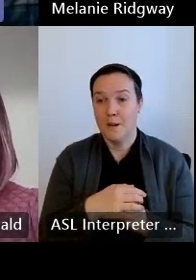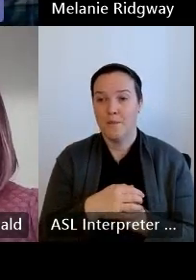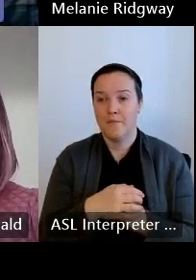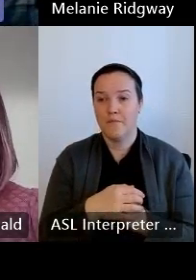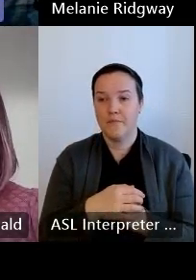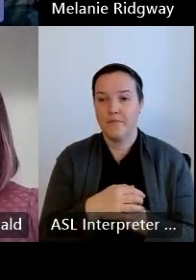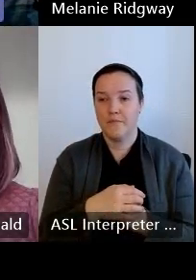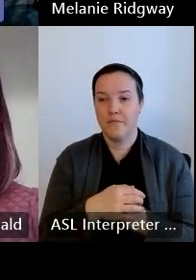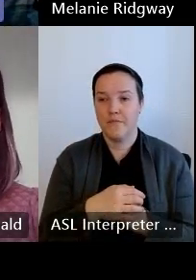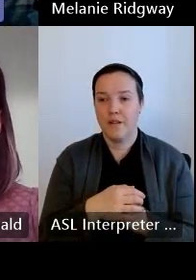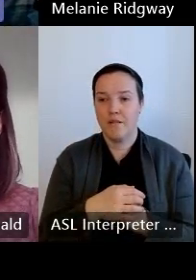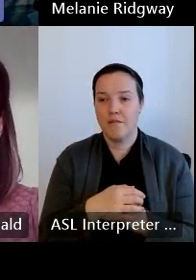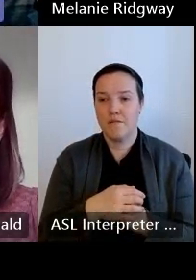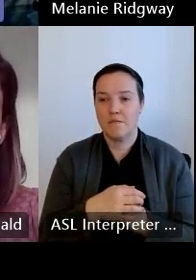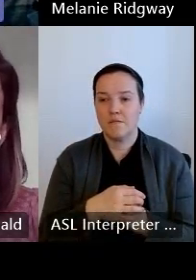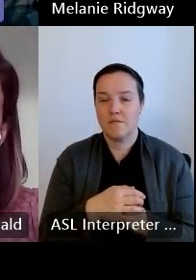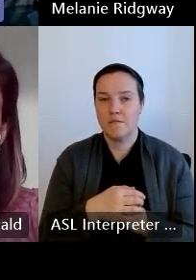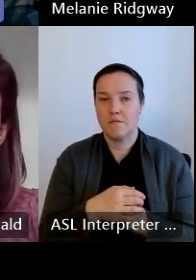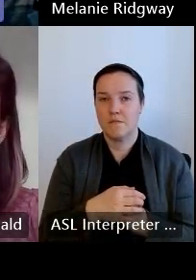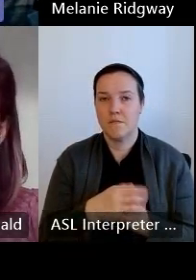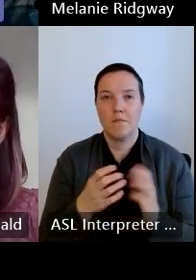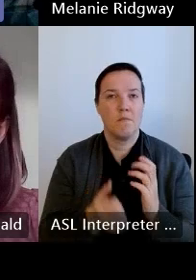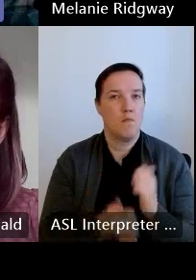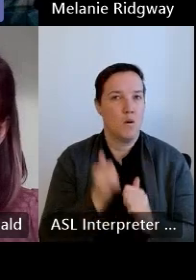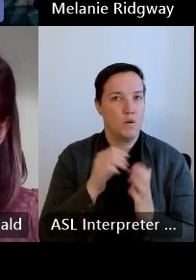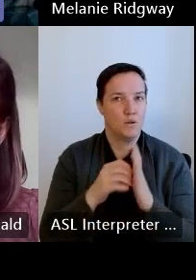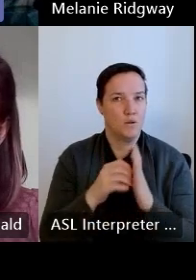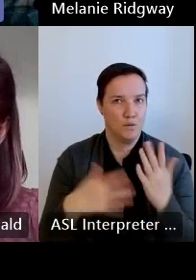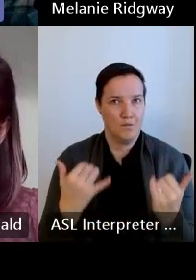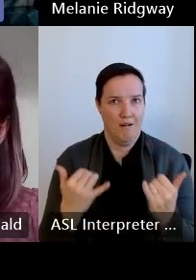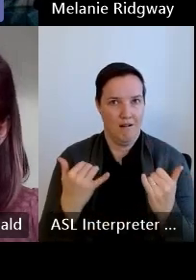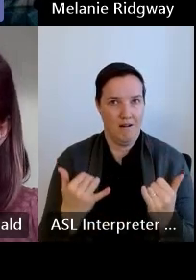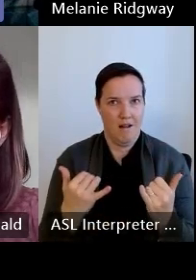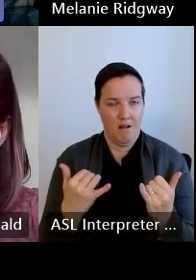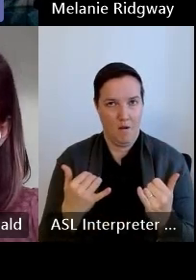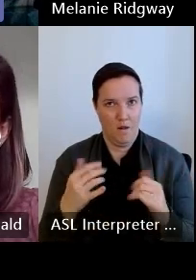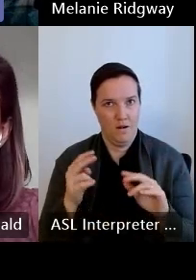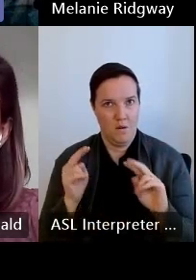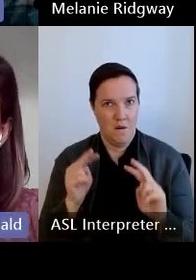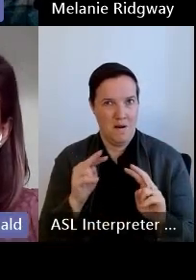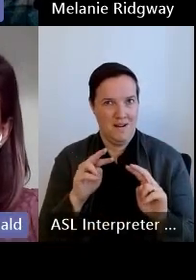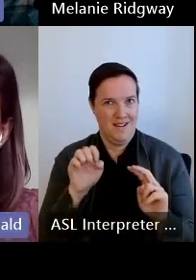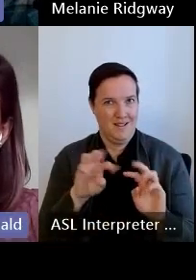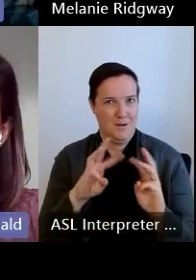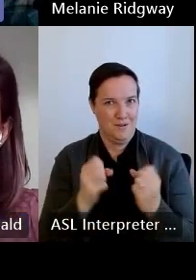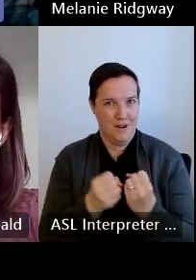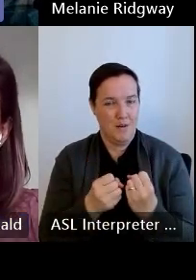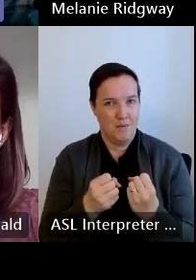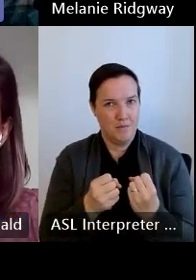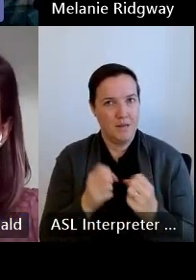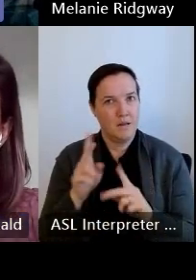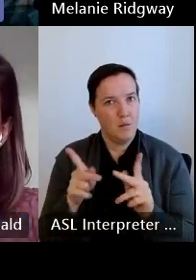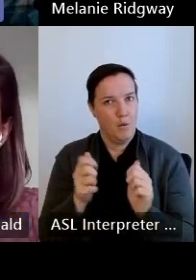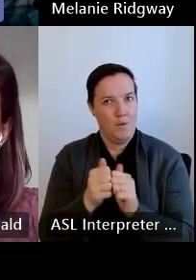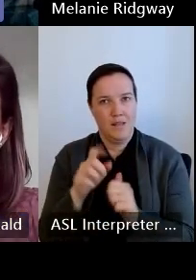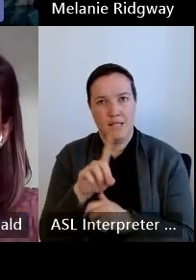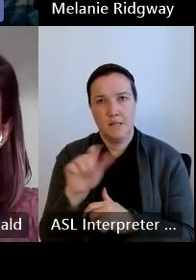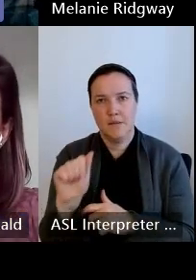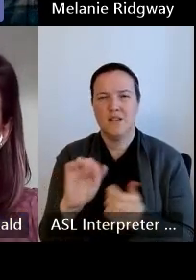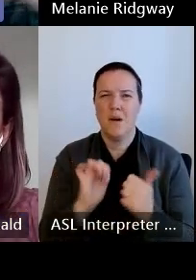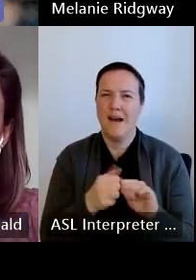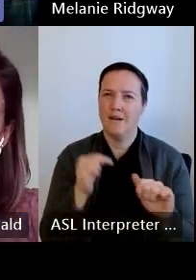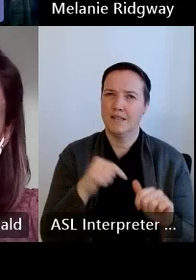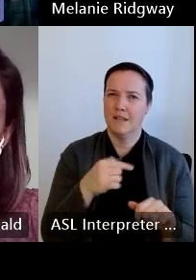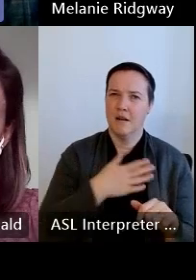know, most of the students on here are folks who have disabilities. So how does My Job